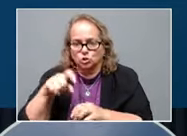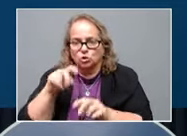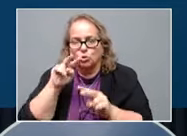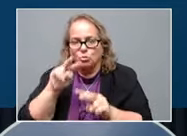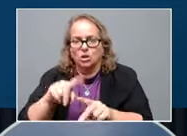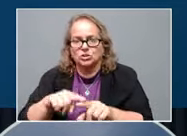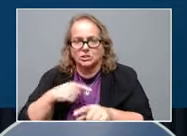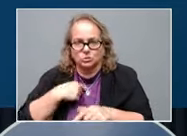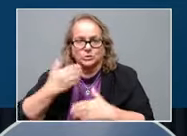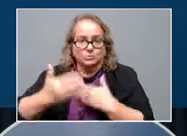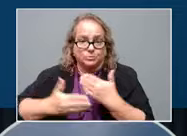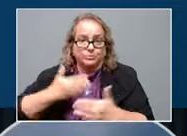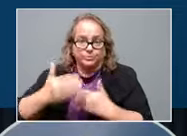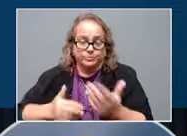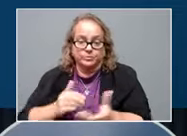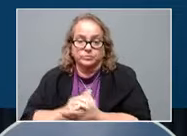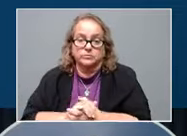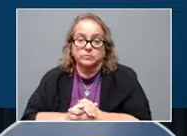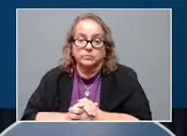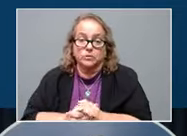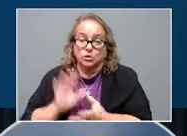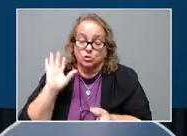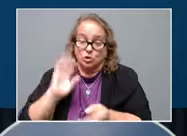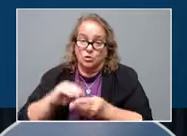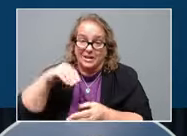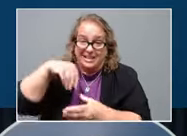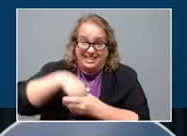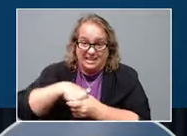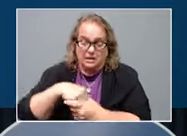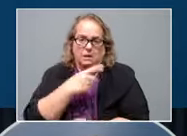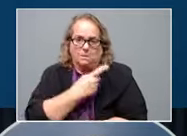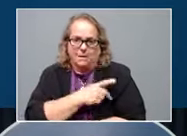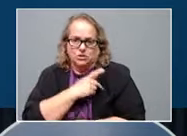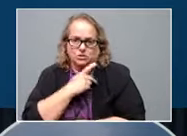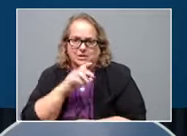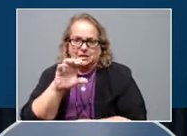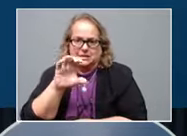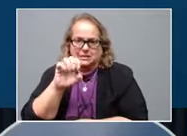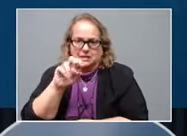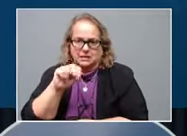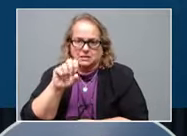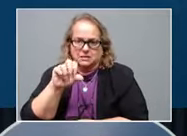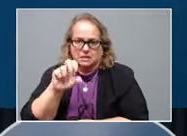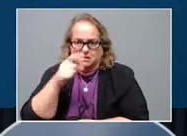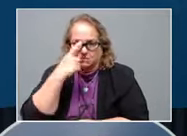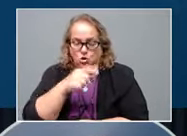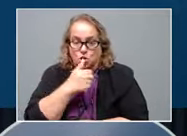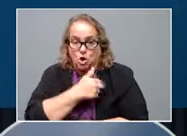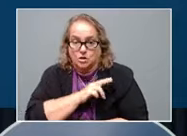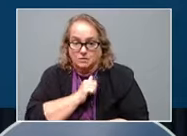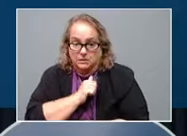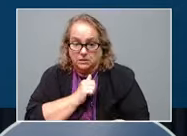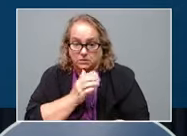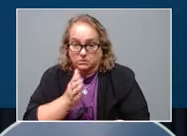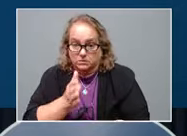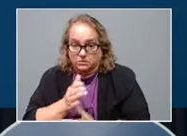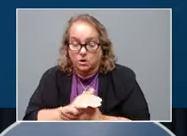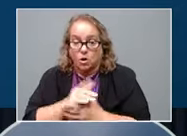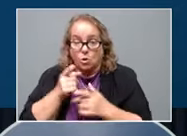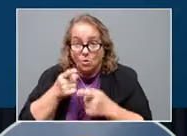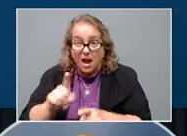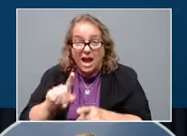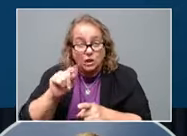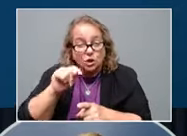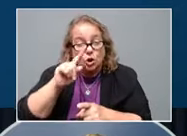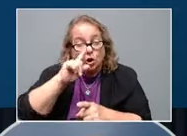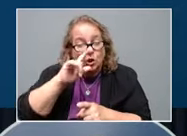forward. Total inpatient census for our hospitals. While it looks like we